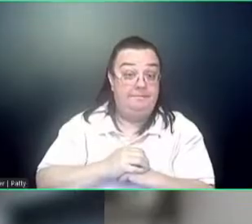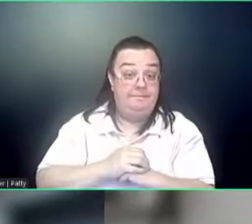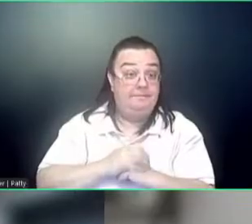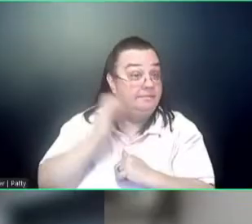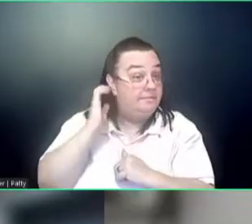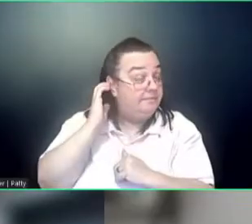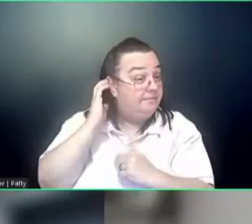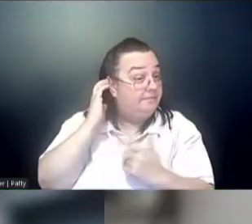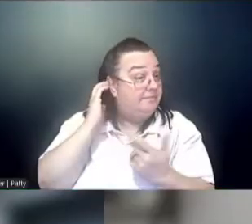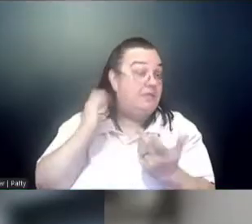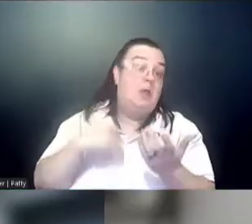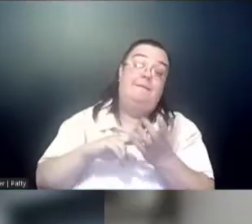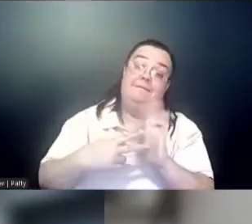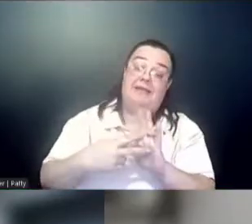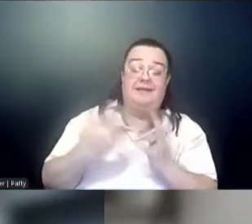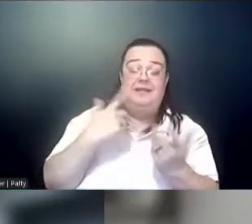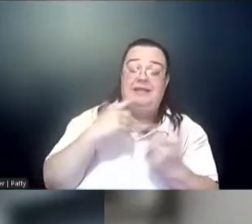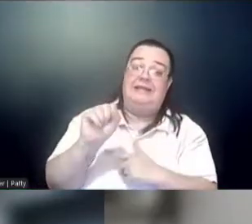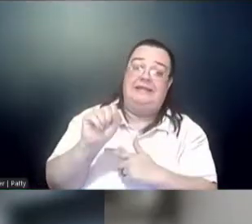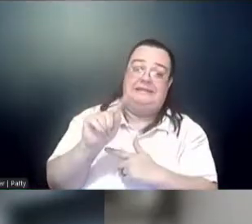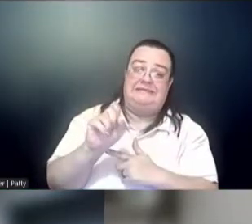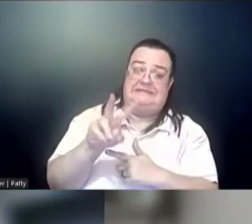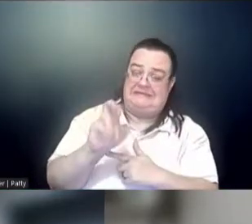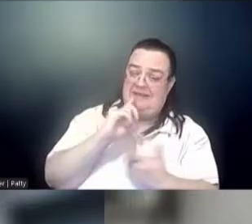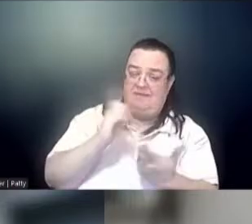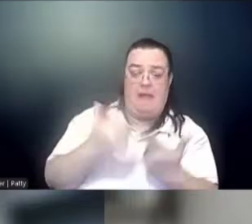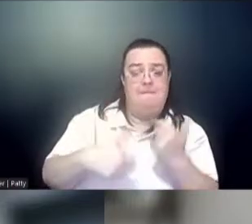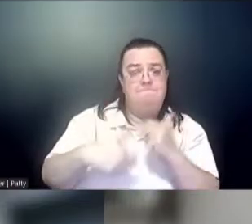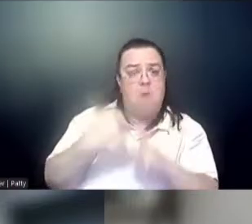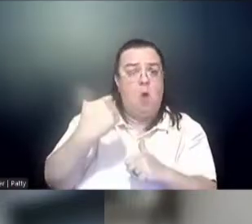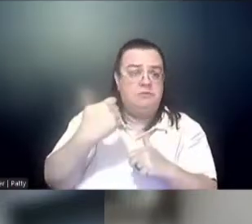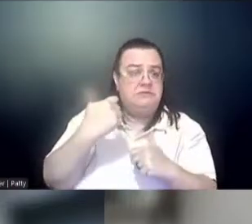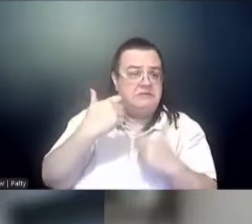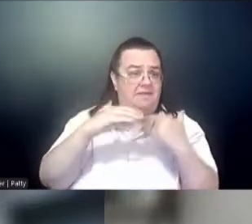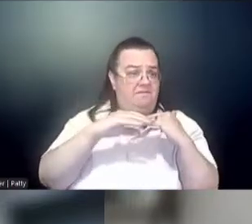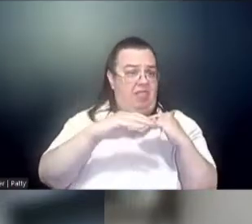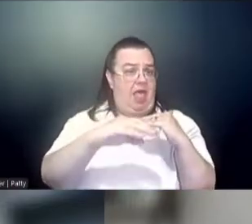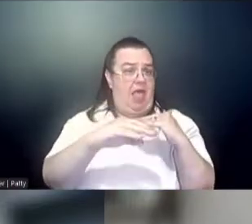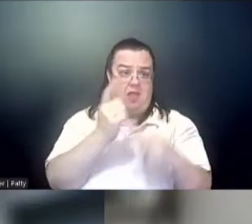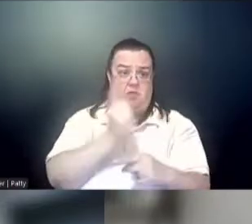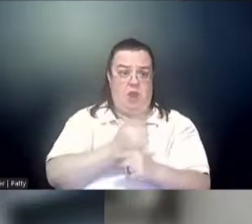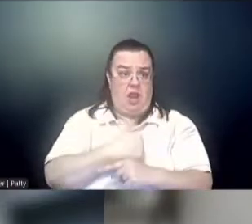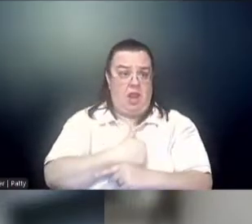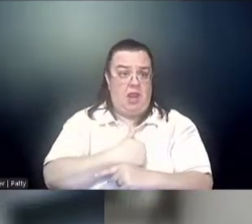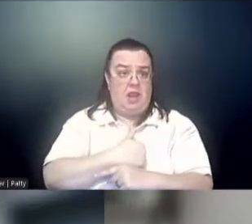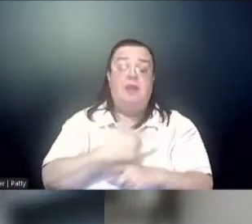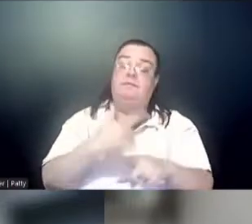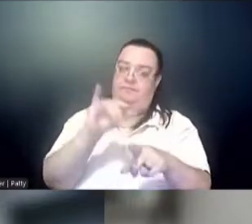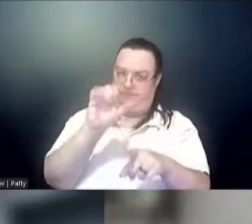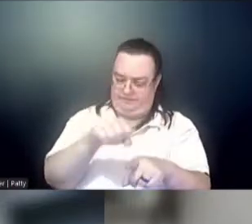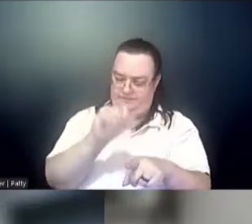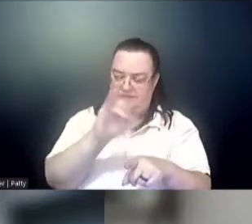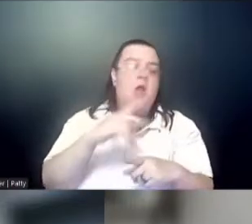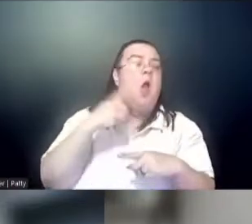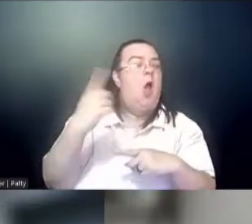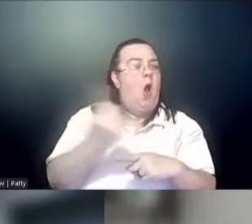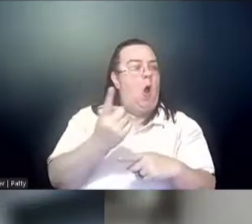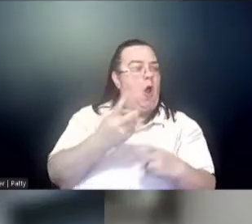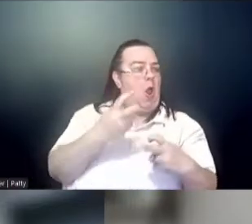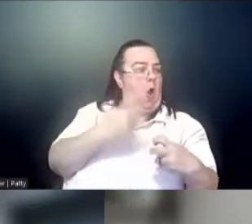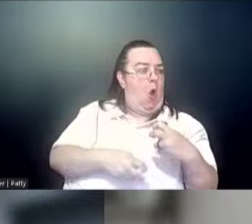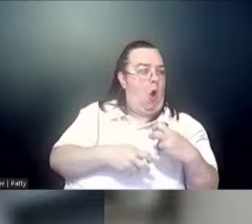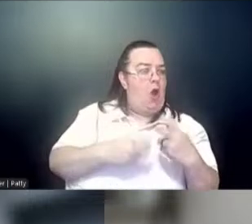So, I mean, Steve, I think it's mostly flat. Is that right? I mean, Yes, sir. it's always hard to tell